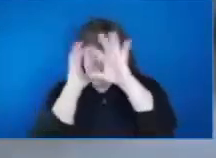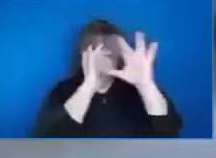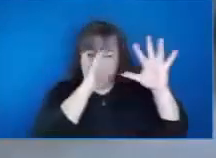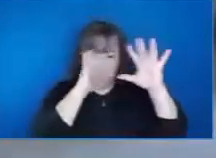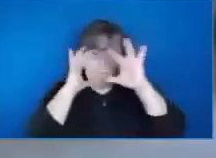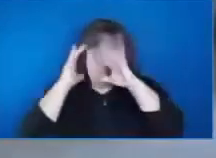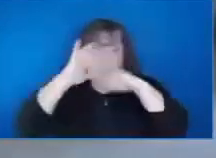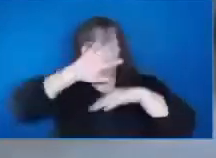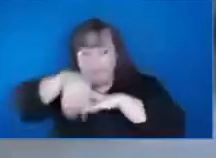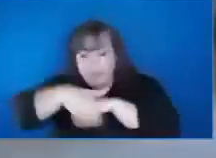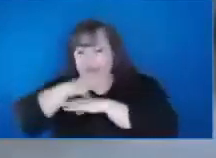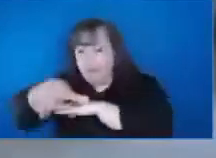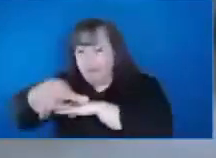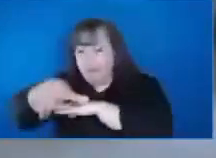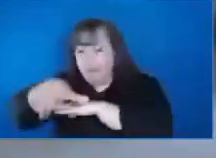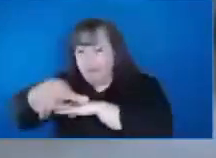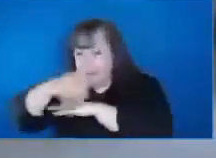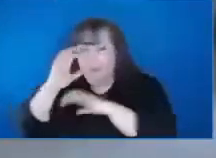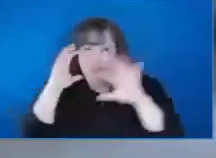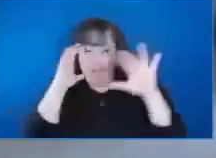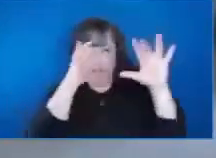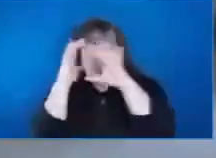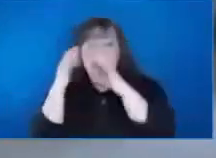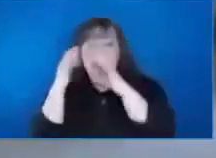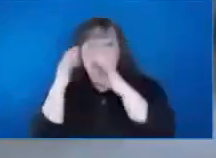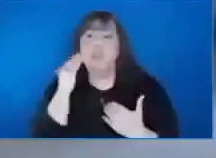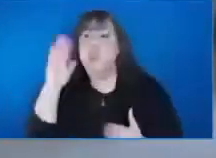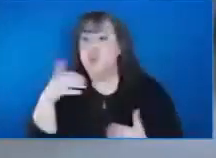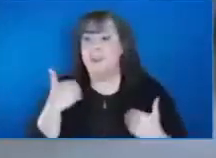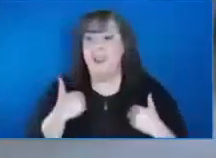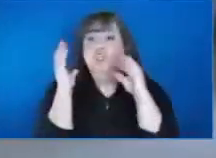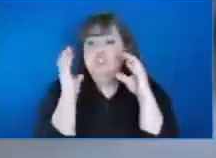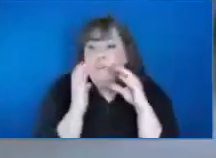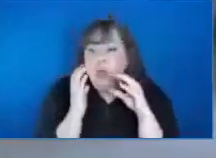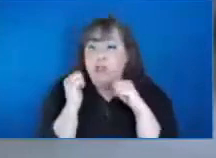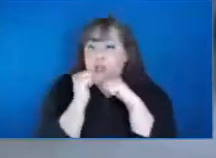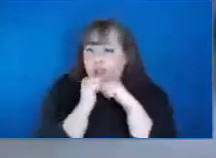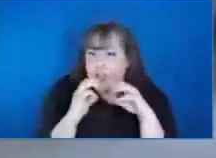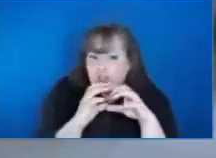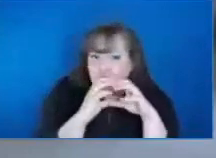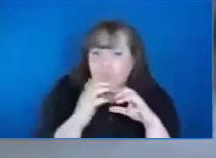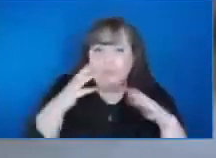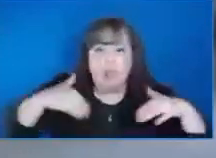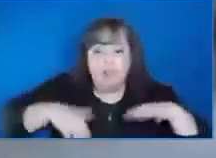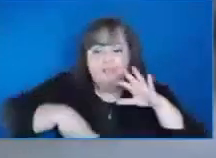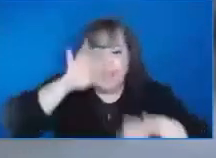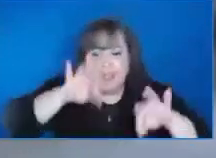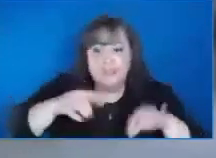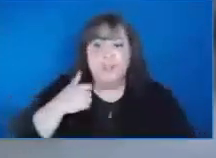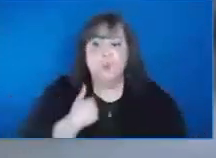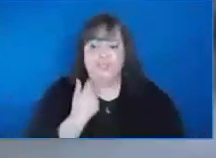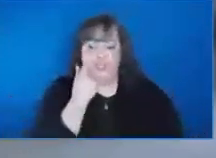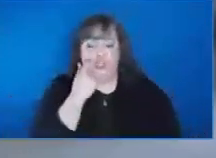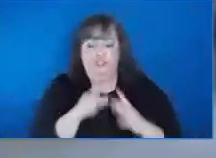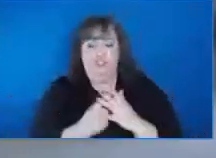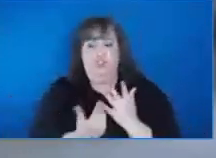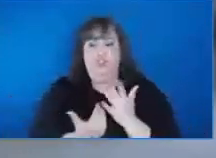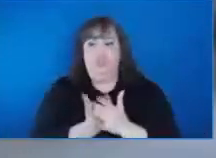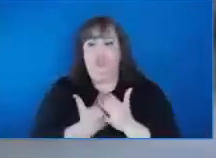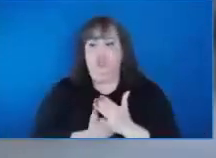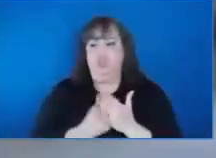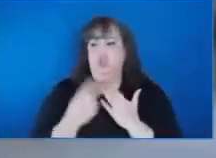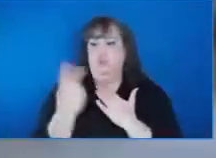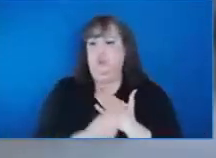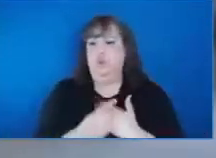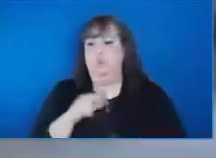out there that we haven't discovered yet. So we actually have a new mission that we've just started called NEO-Surveyor, the Near Earth Object Surveyor